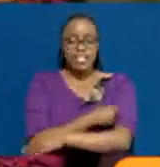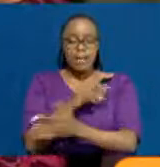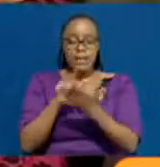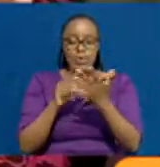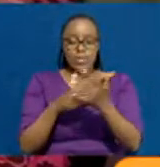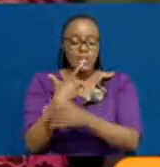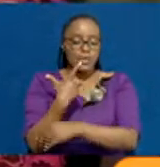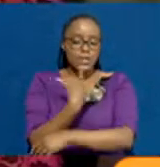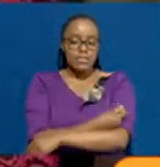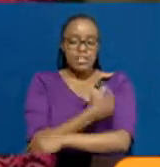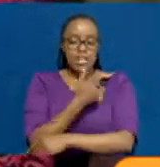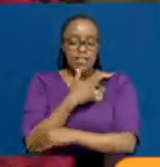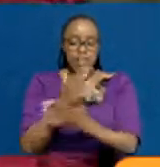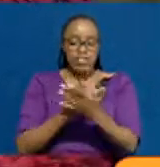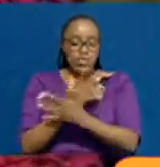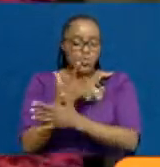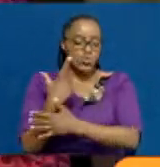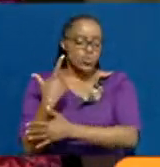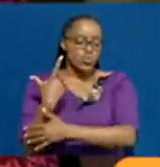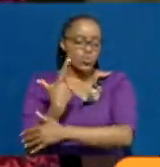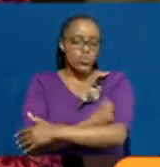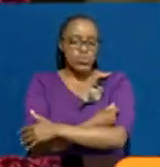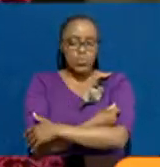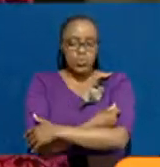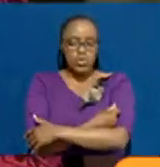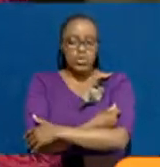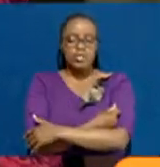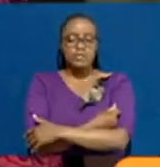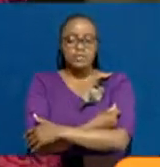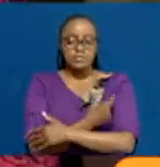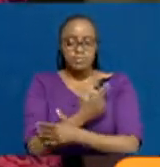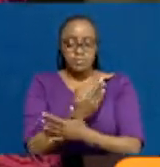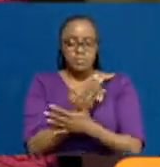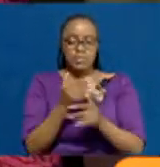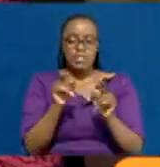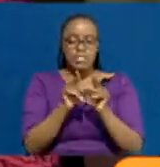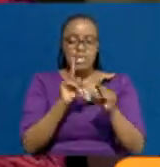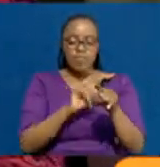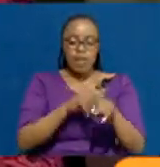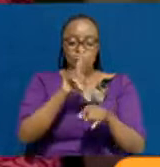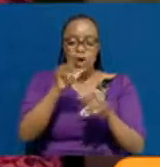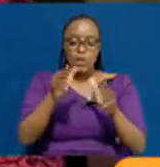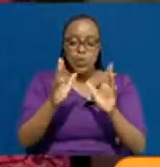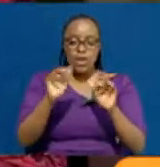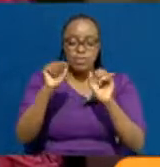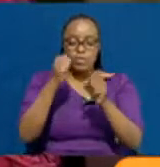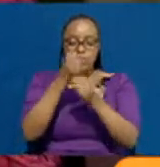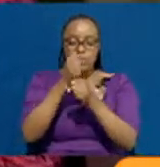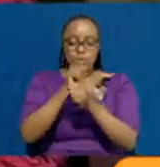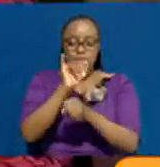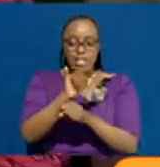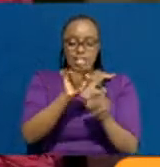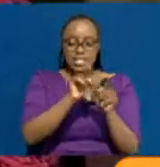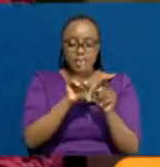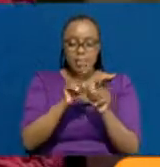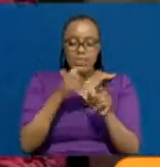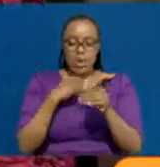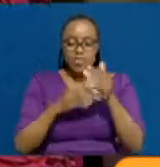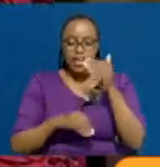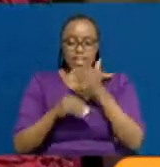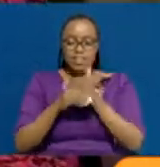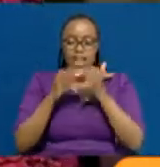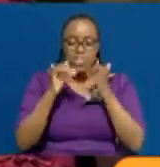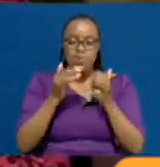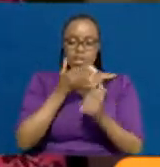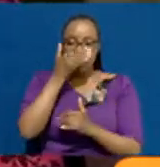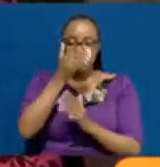is administered through an injection on the forearm. And one of the ways of even knowing that you're mounting an immune